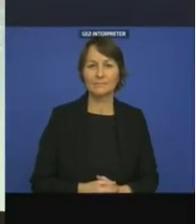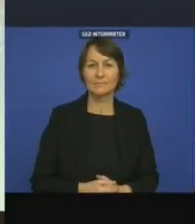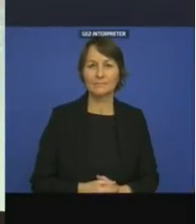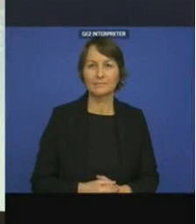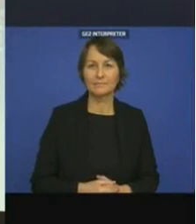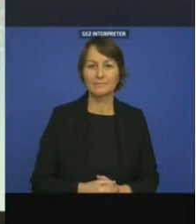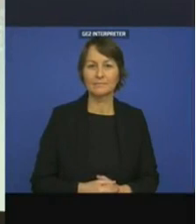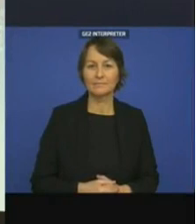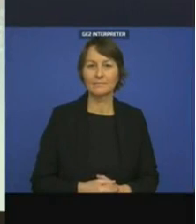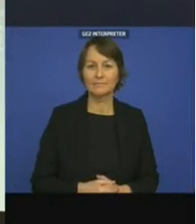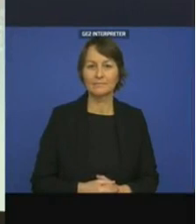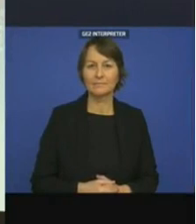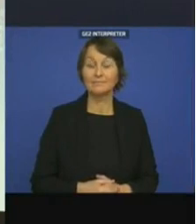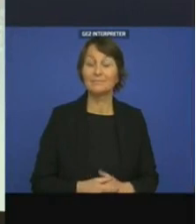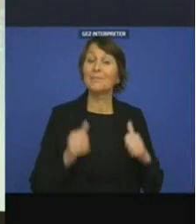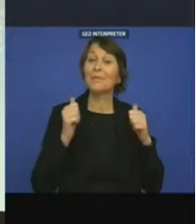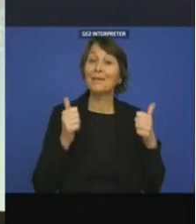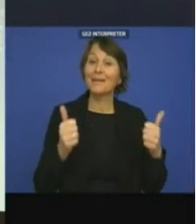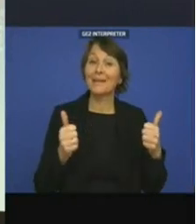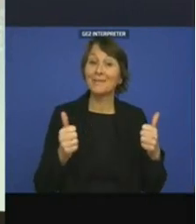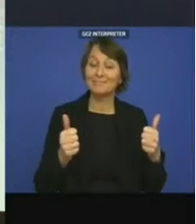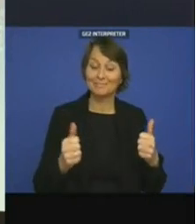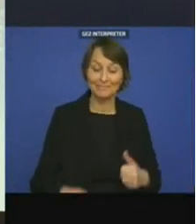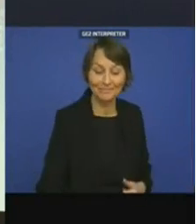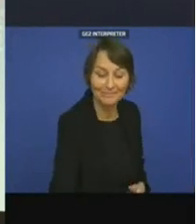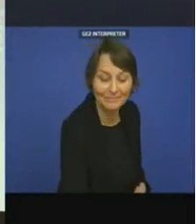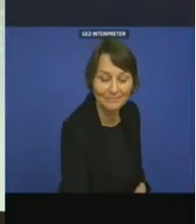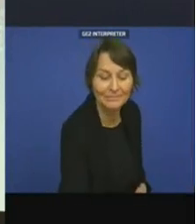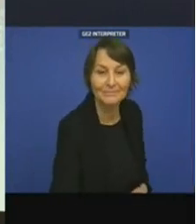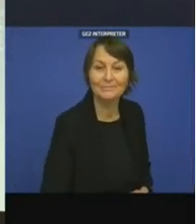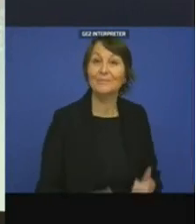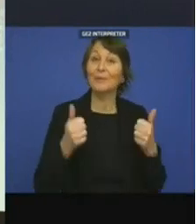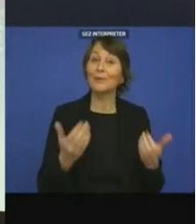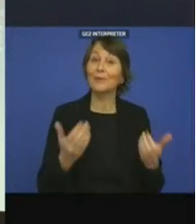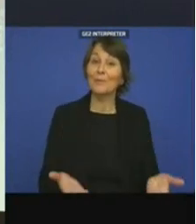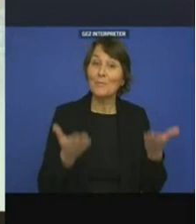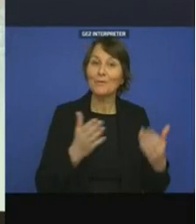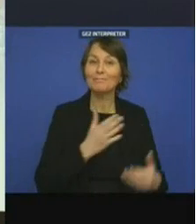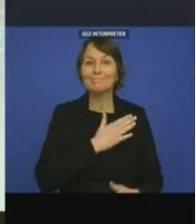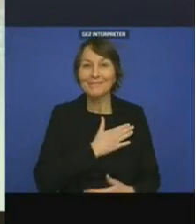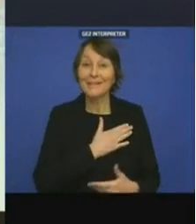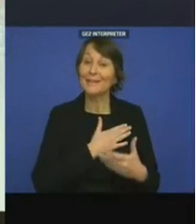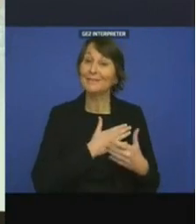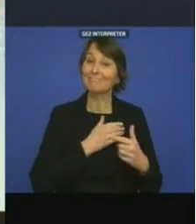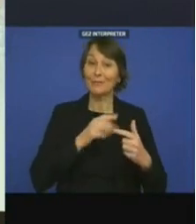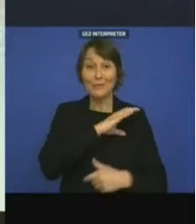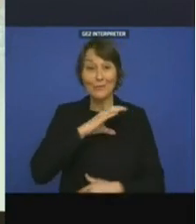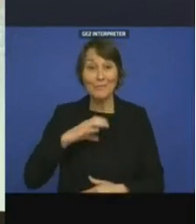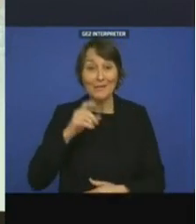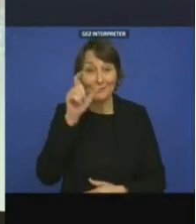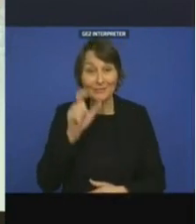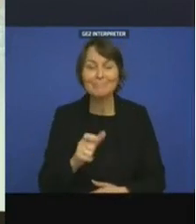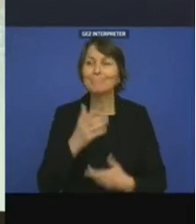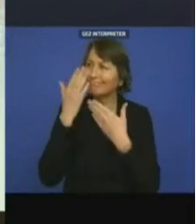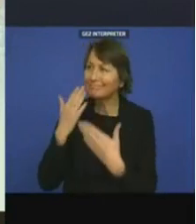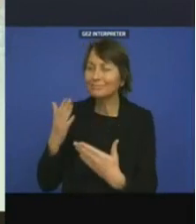Okay, good morning, dear Commissioner, honorable member of the European Parliament, dear